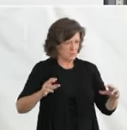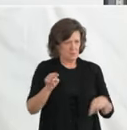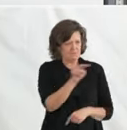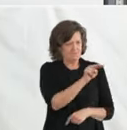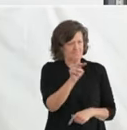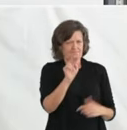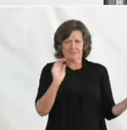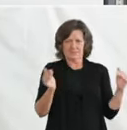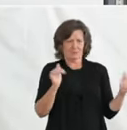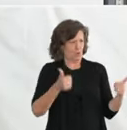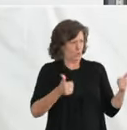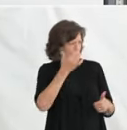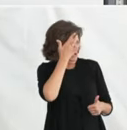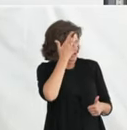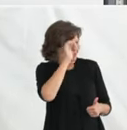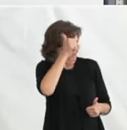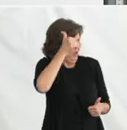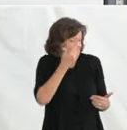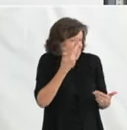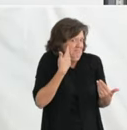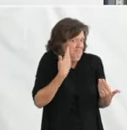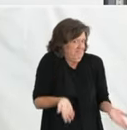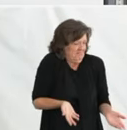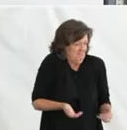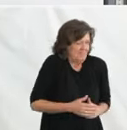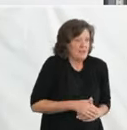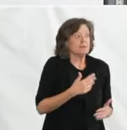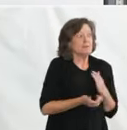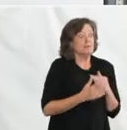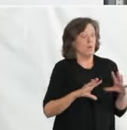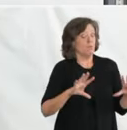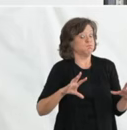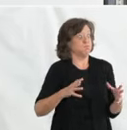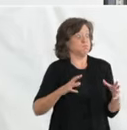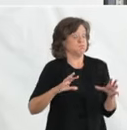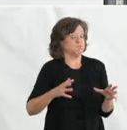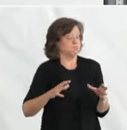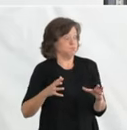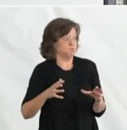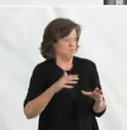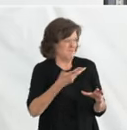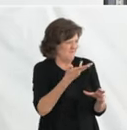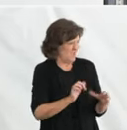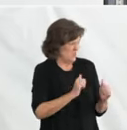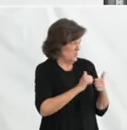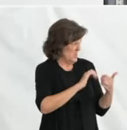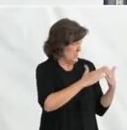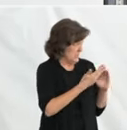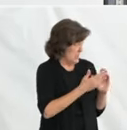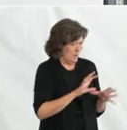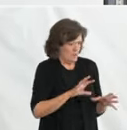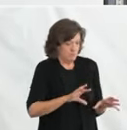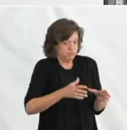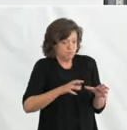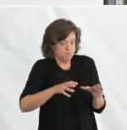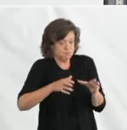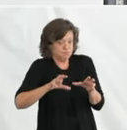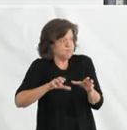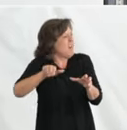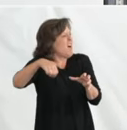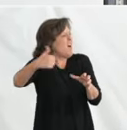And then the blob decides to move to the other side of town, and the people on the first side of town don't have the decency to pick up the